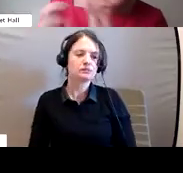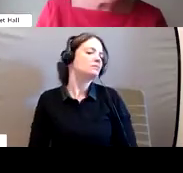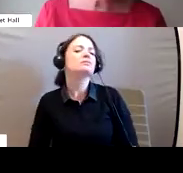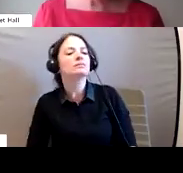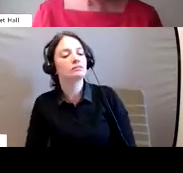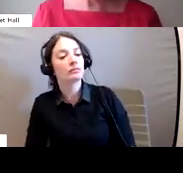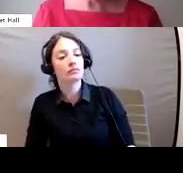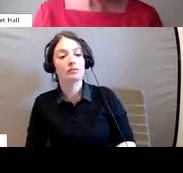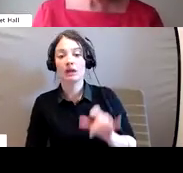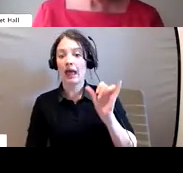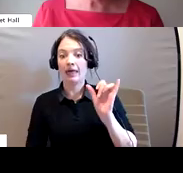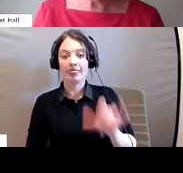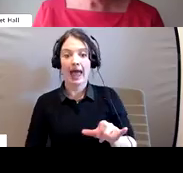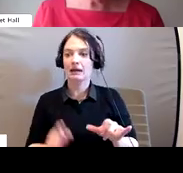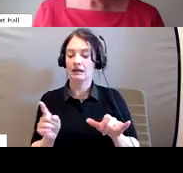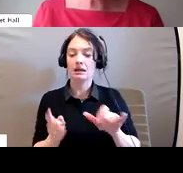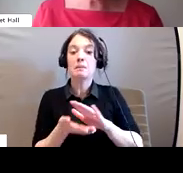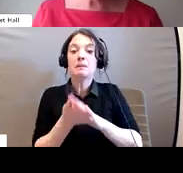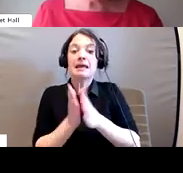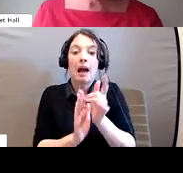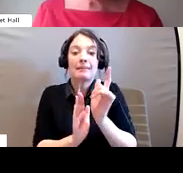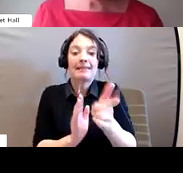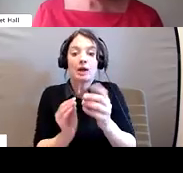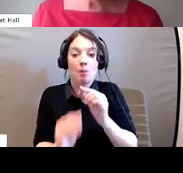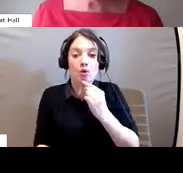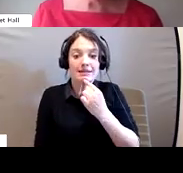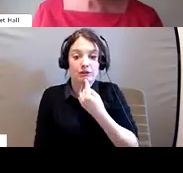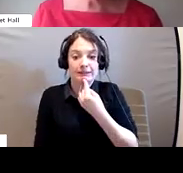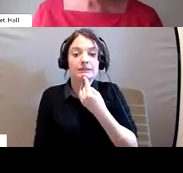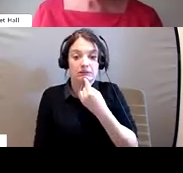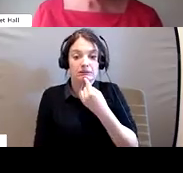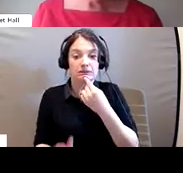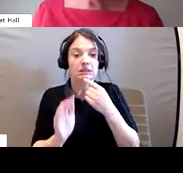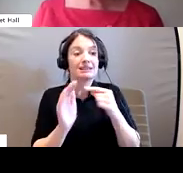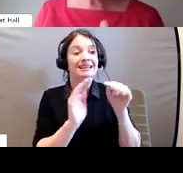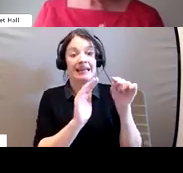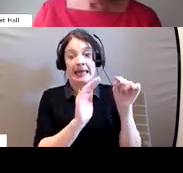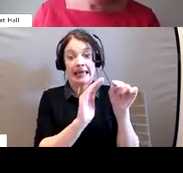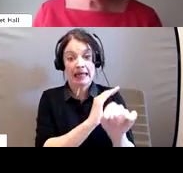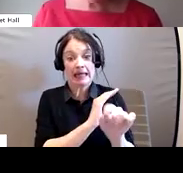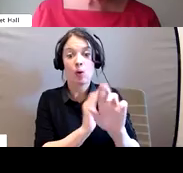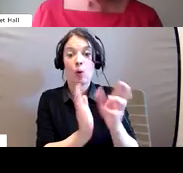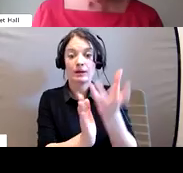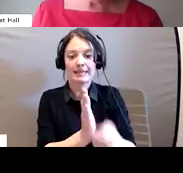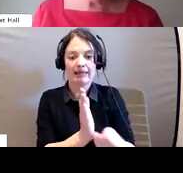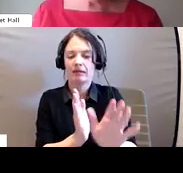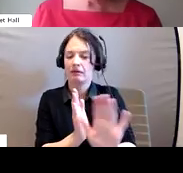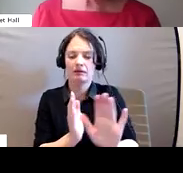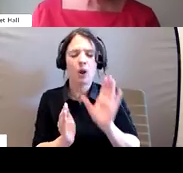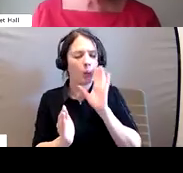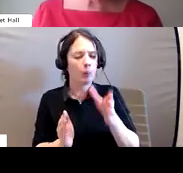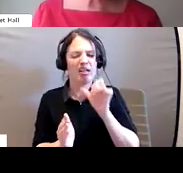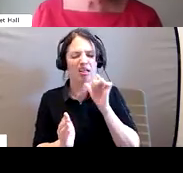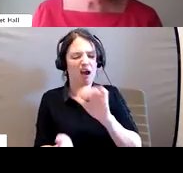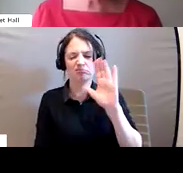That trigger for lethality is less likely to be pulled. And that's the reason why we